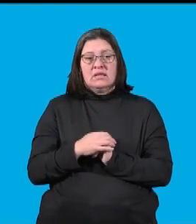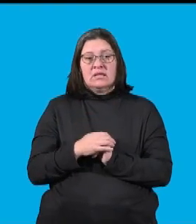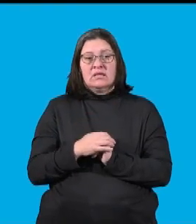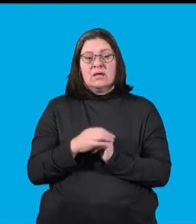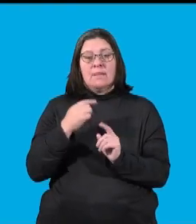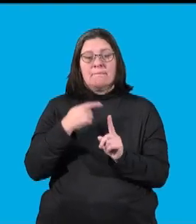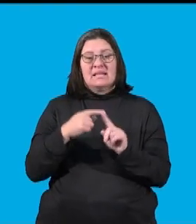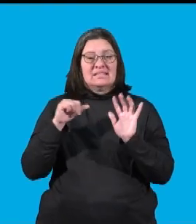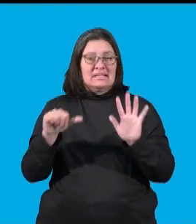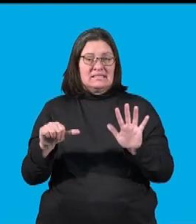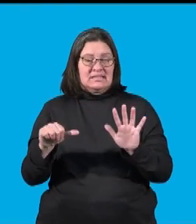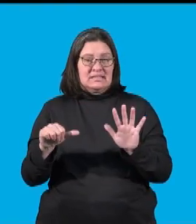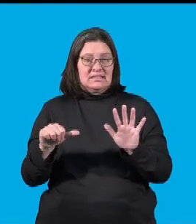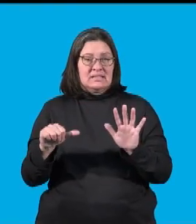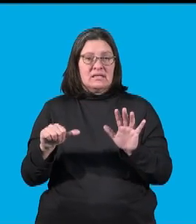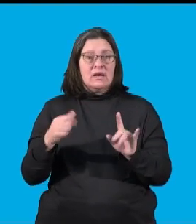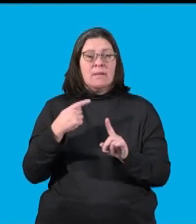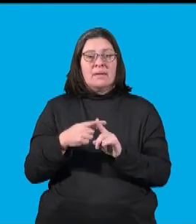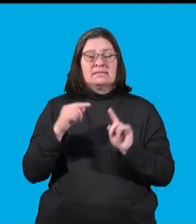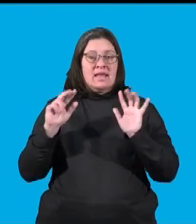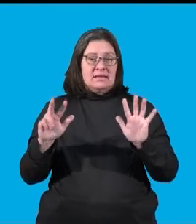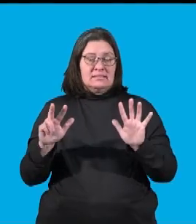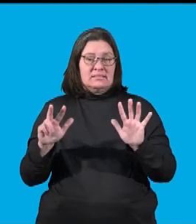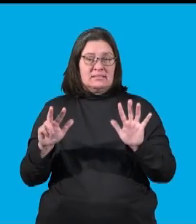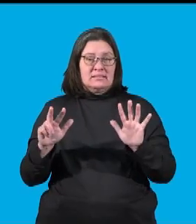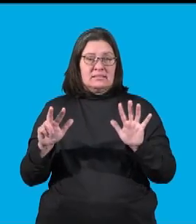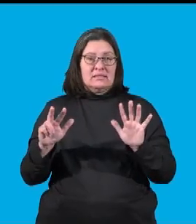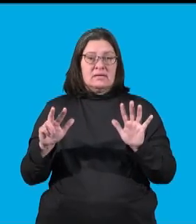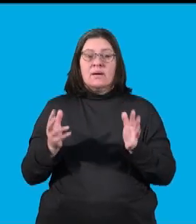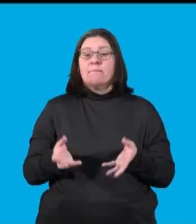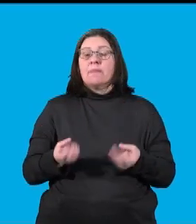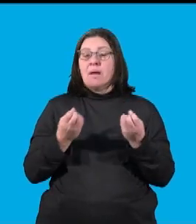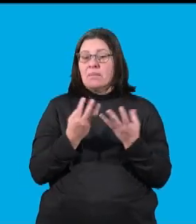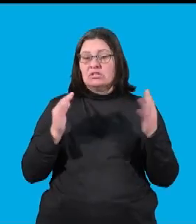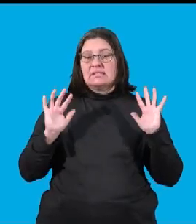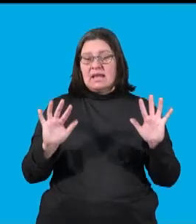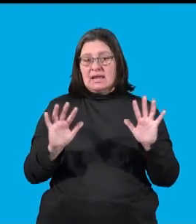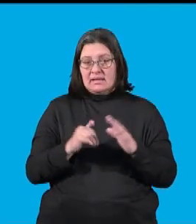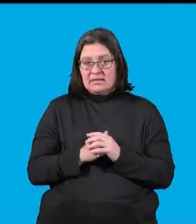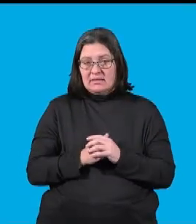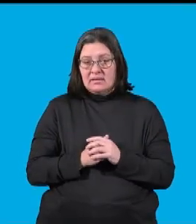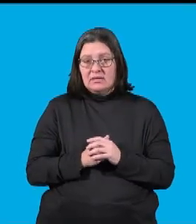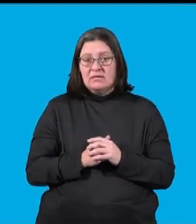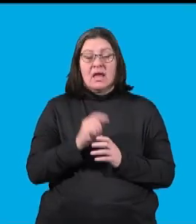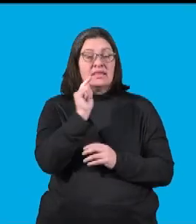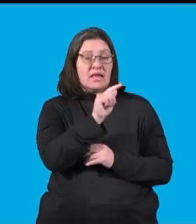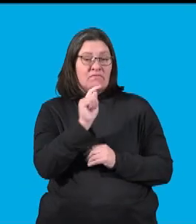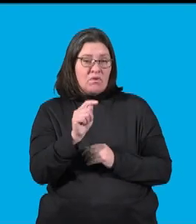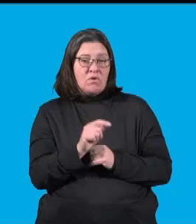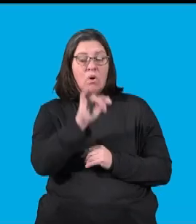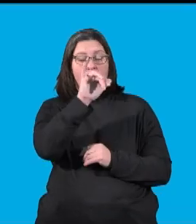is just positive 1, plus 6 plus 8, and we end up with 10.